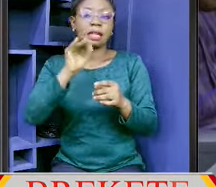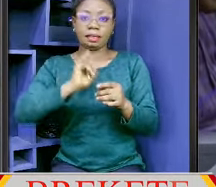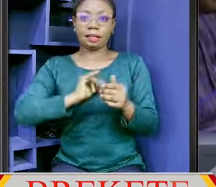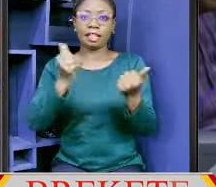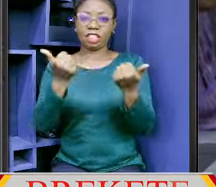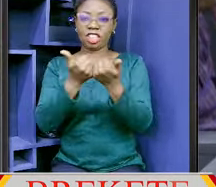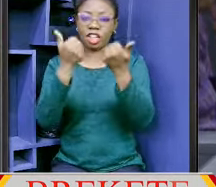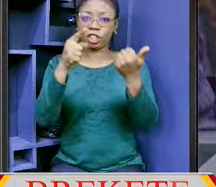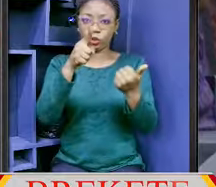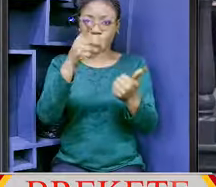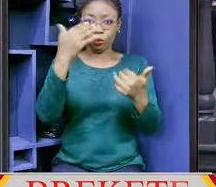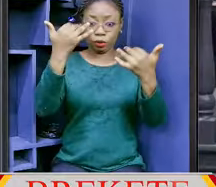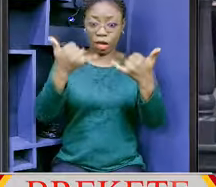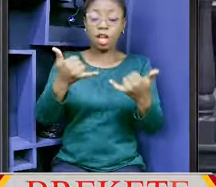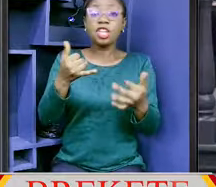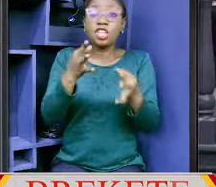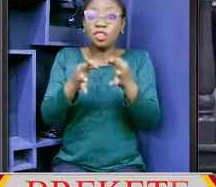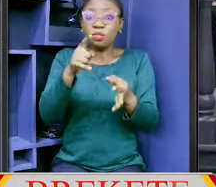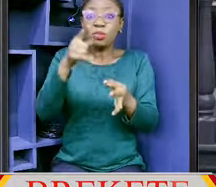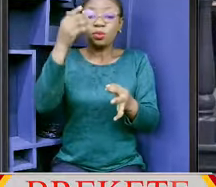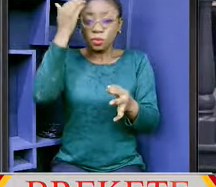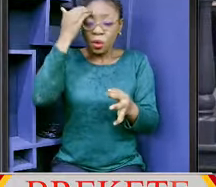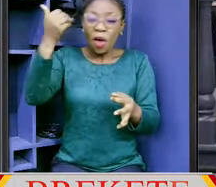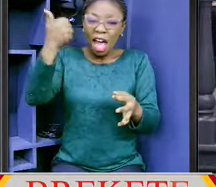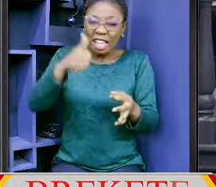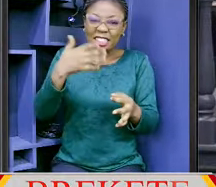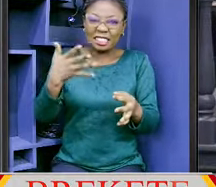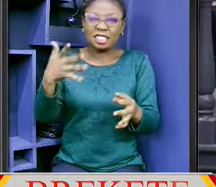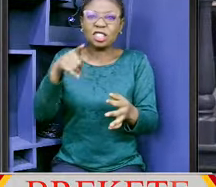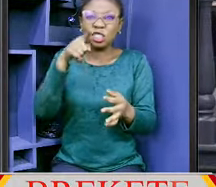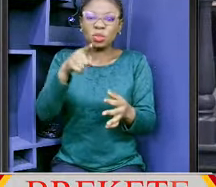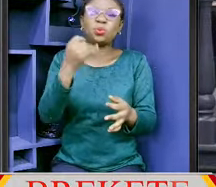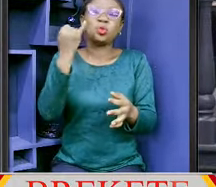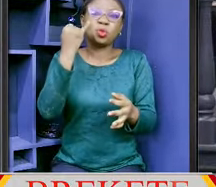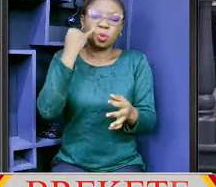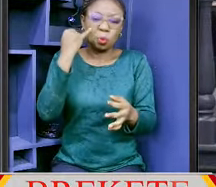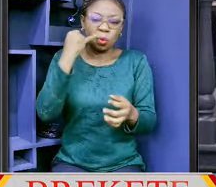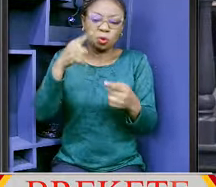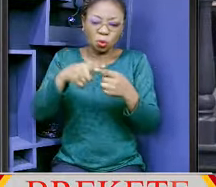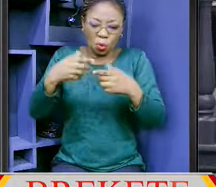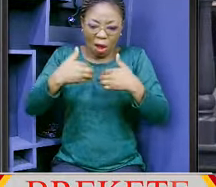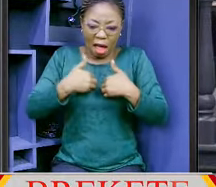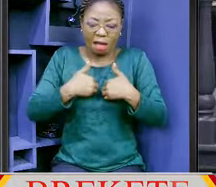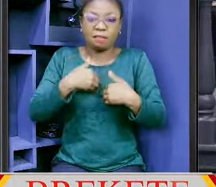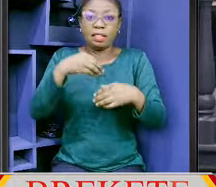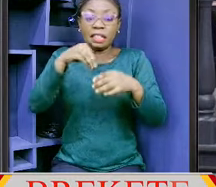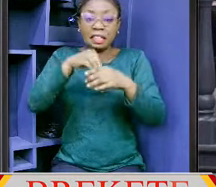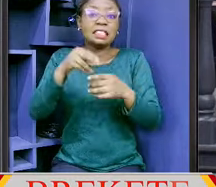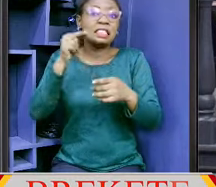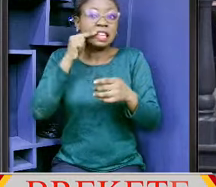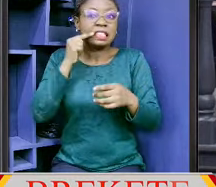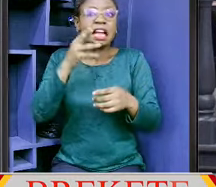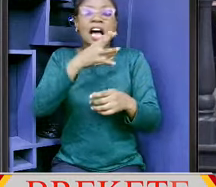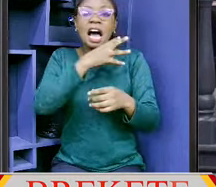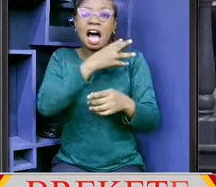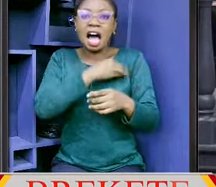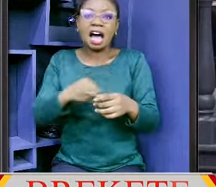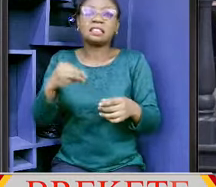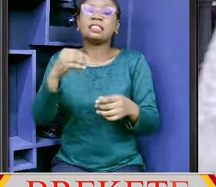now. If you know anything you are entitled to and is being given to you in Nigeria, tell me.